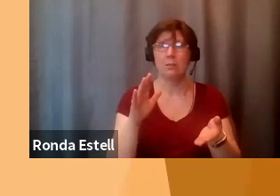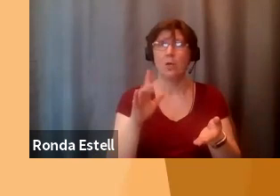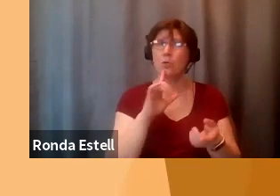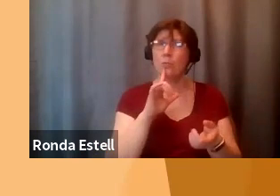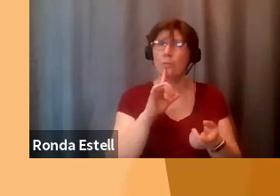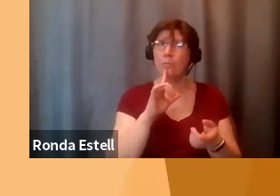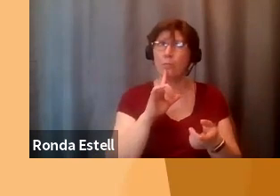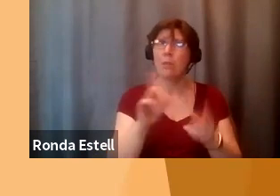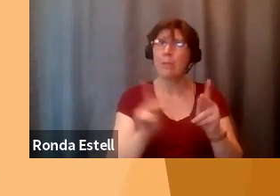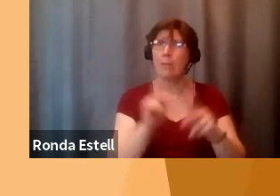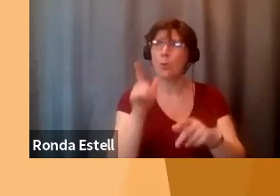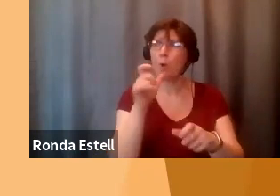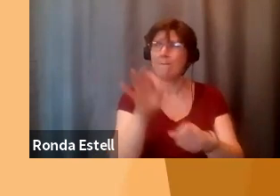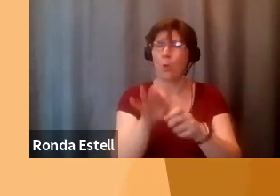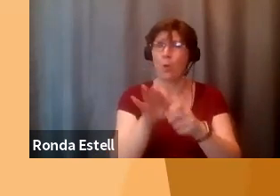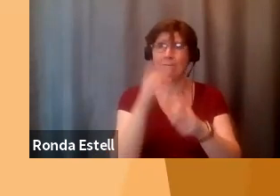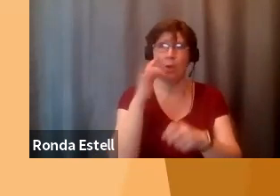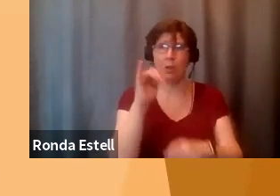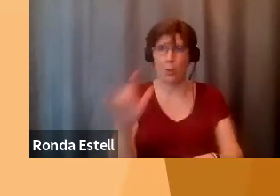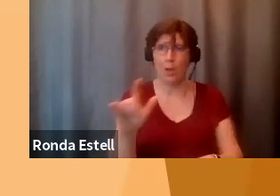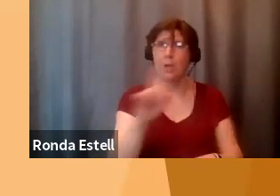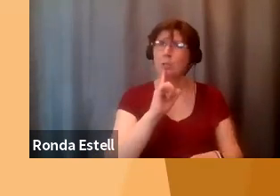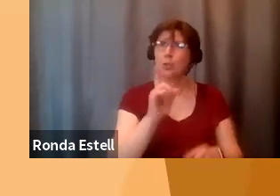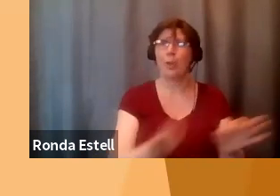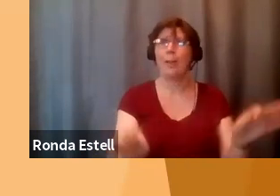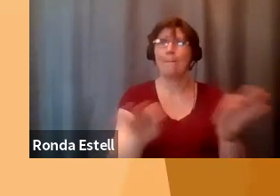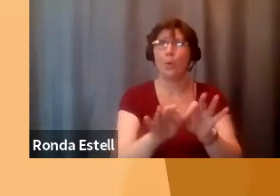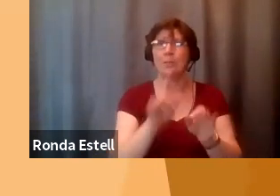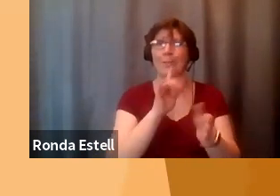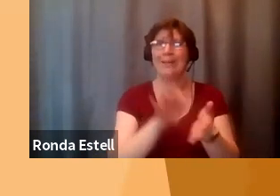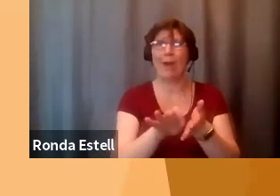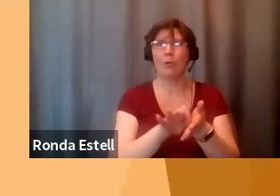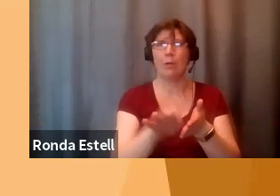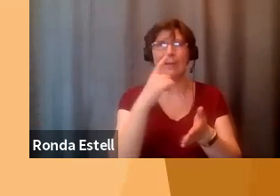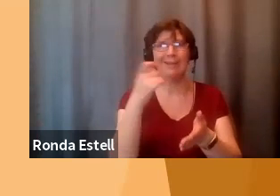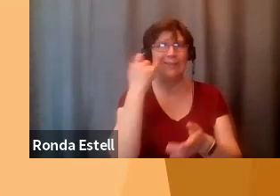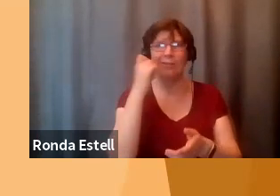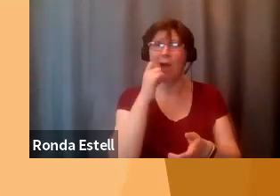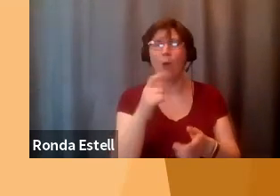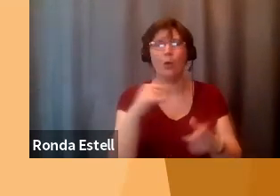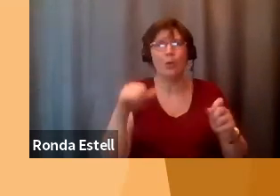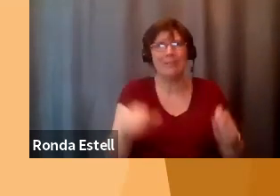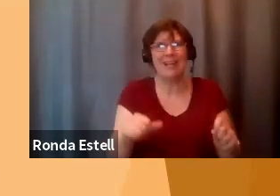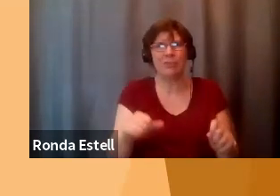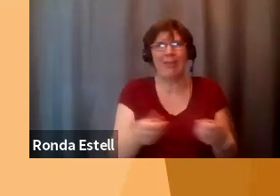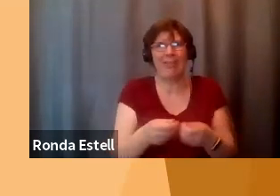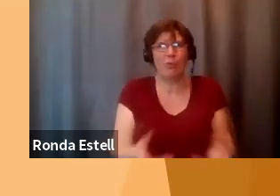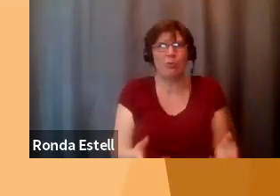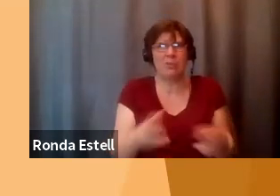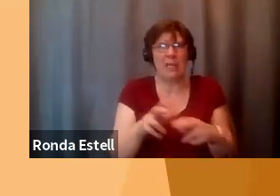that are voting for Illinoisans. So it's really important to be counted because otherwise we could potentially lose seats in